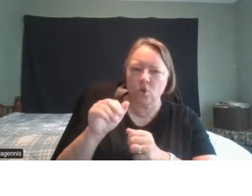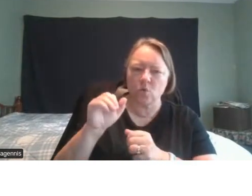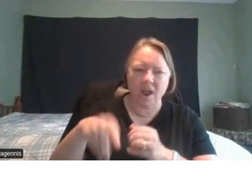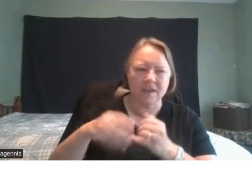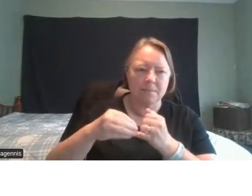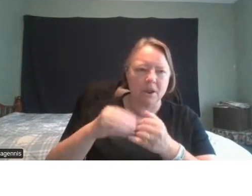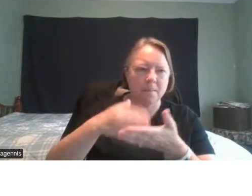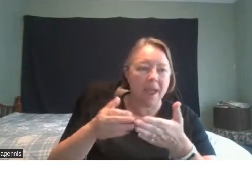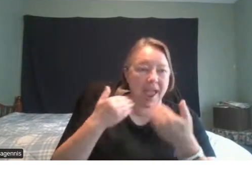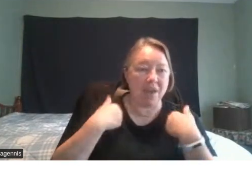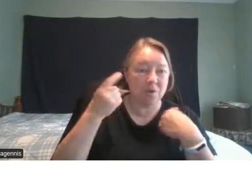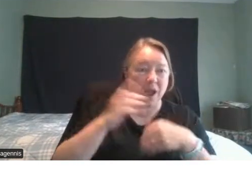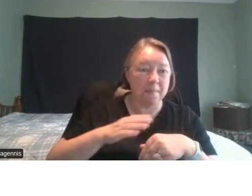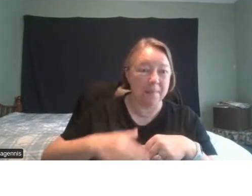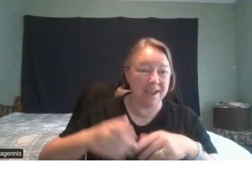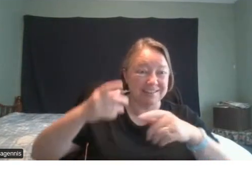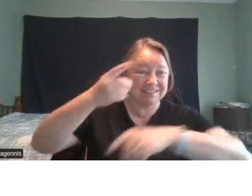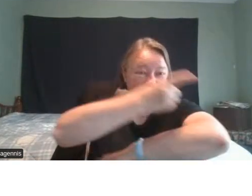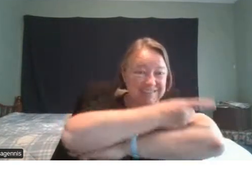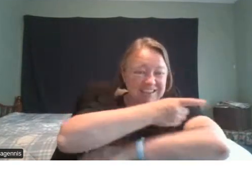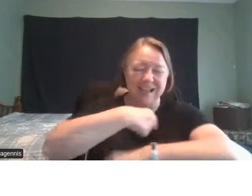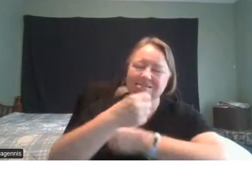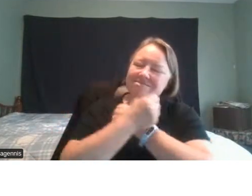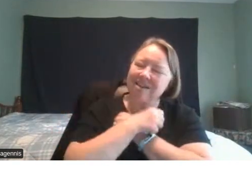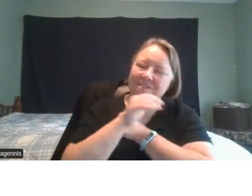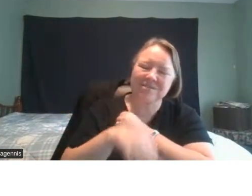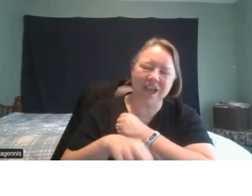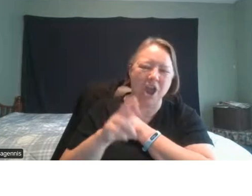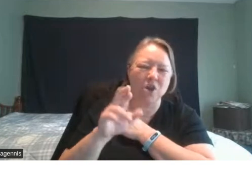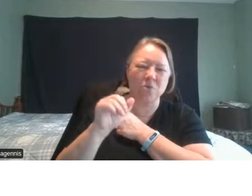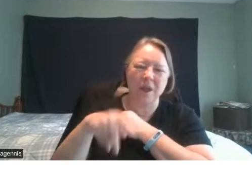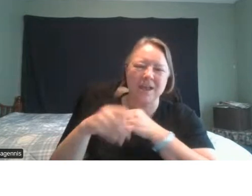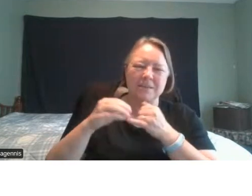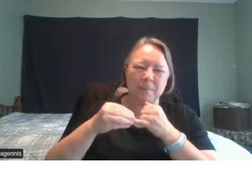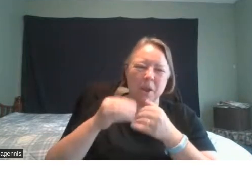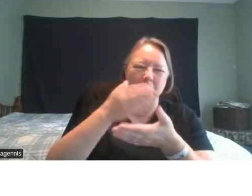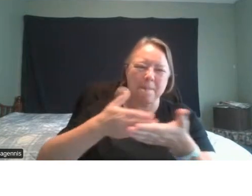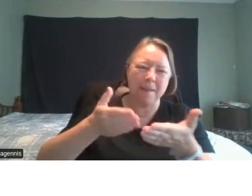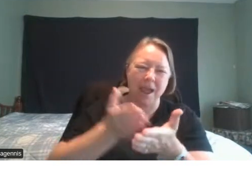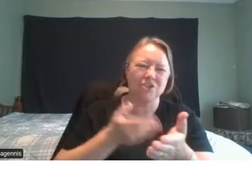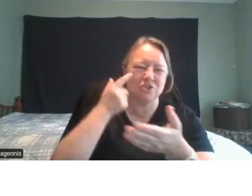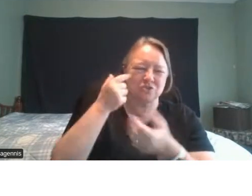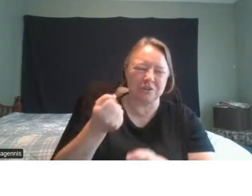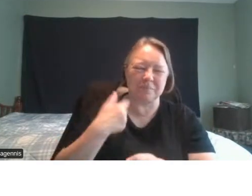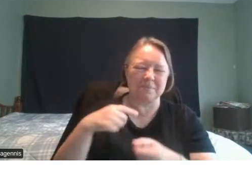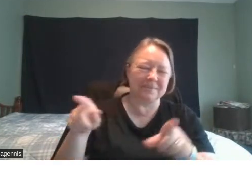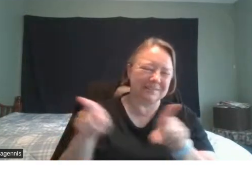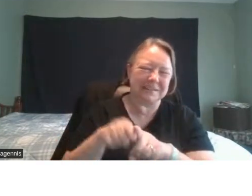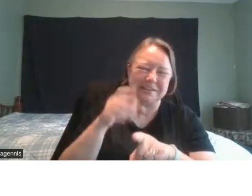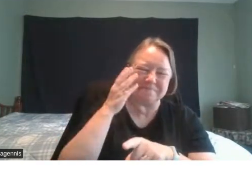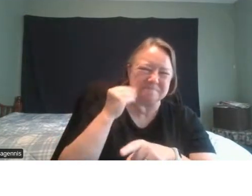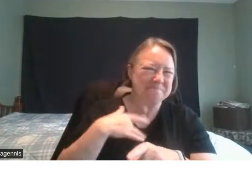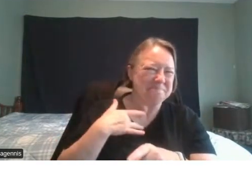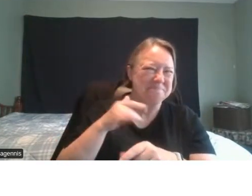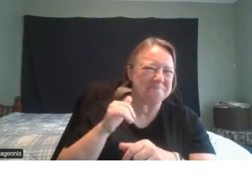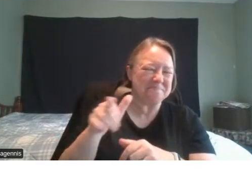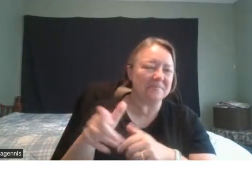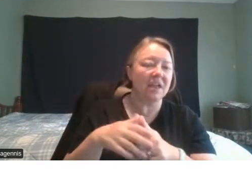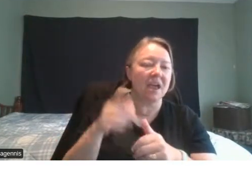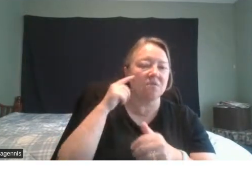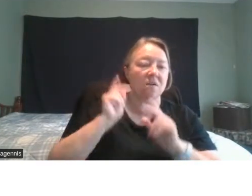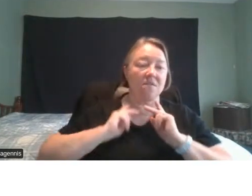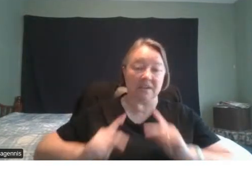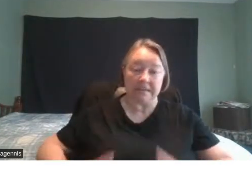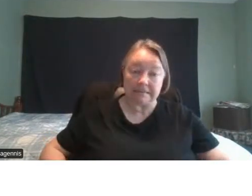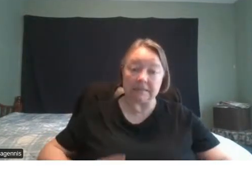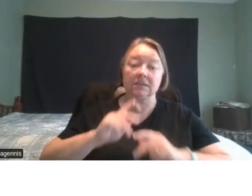on my desk, arm's reach from me. I love Raspberry Pis. So trust me, I'm in the same boat as you. And then for connecting to